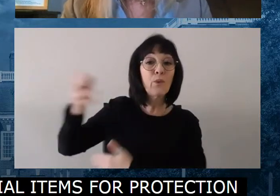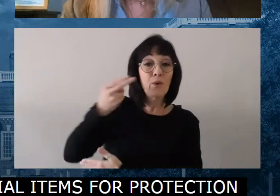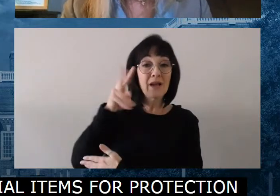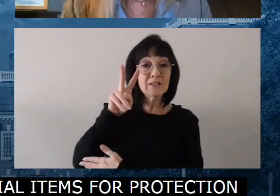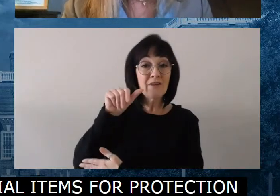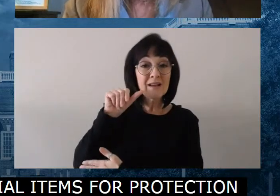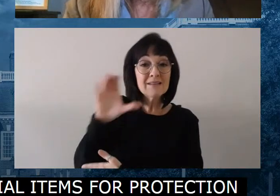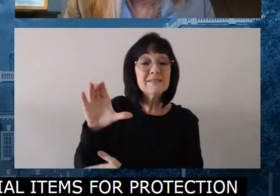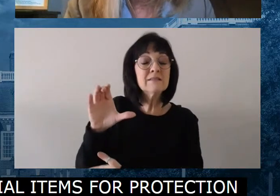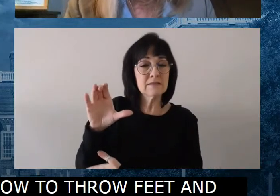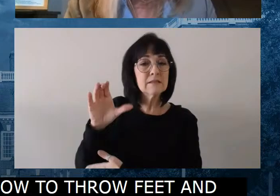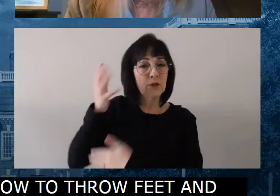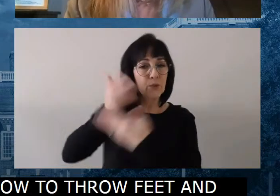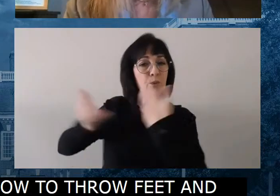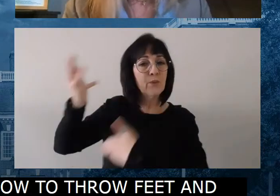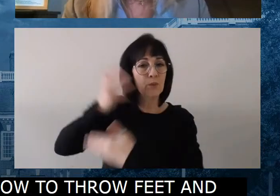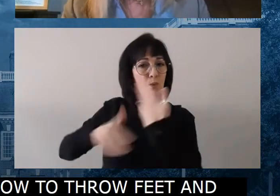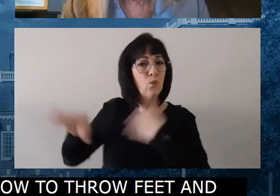validate the guidance that